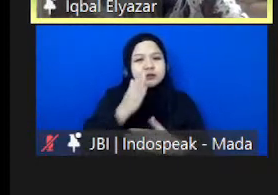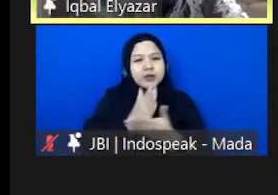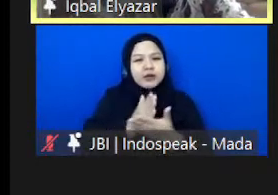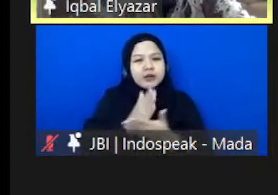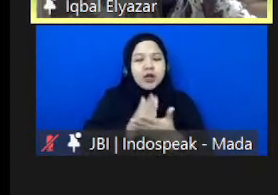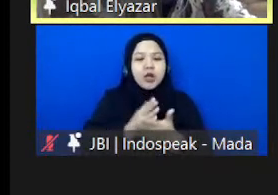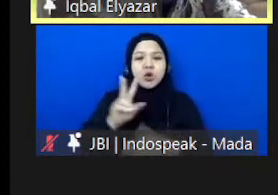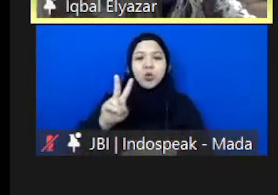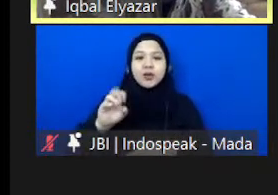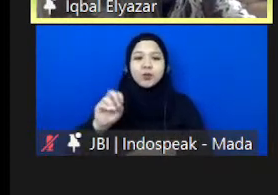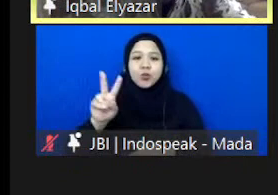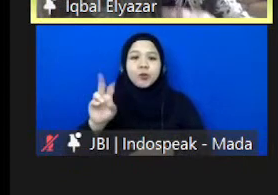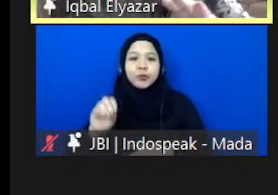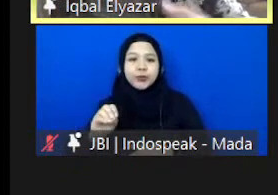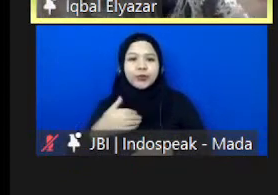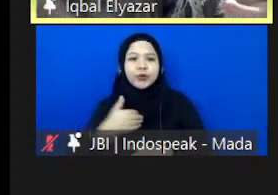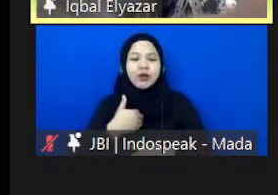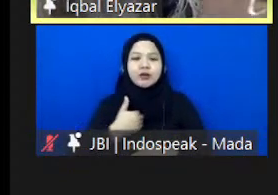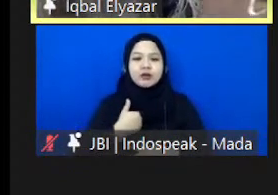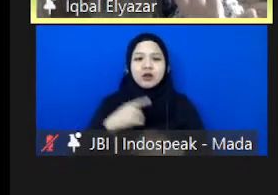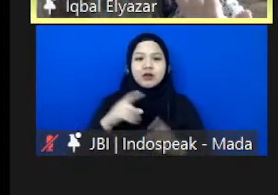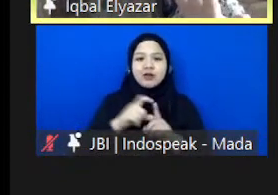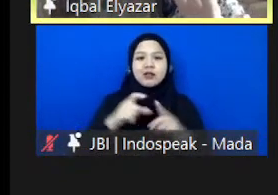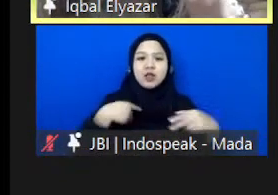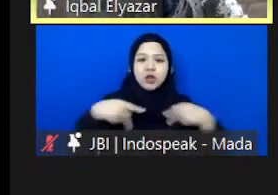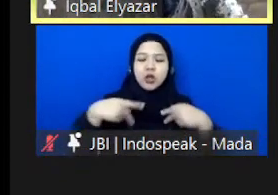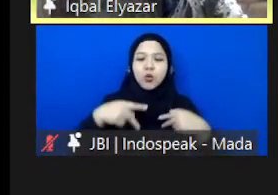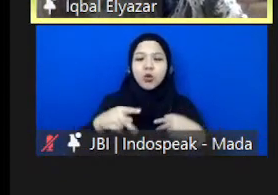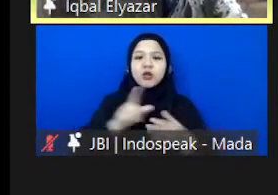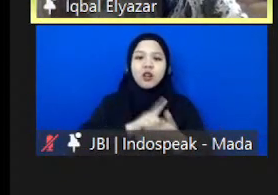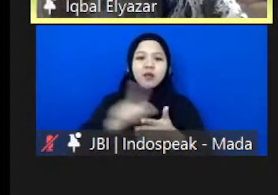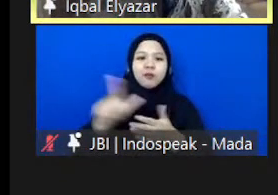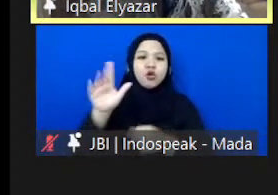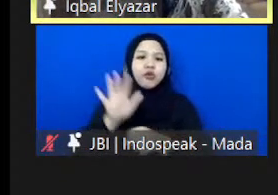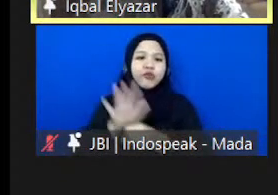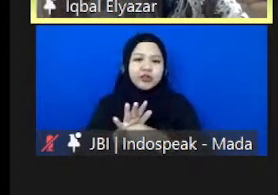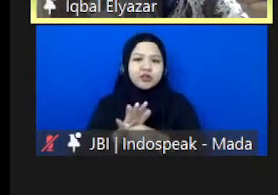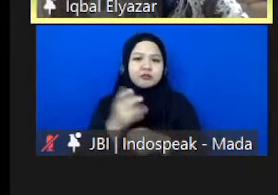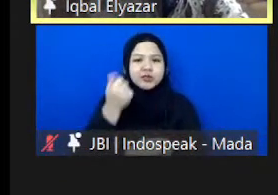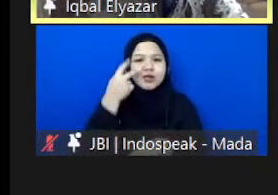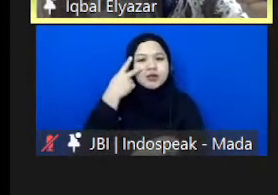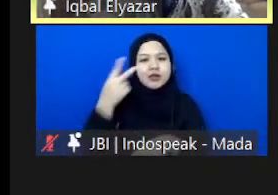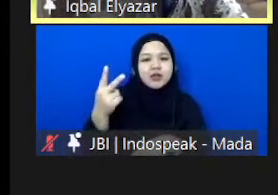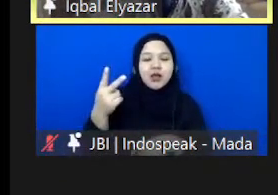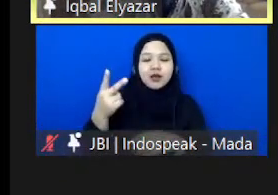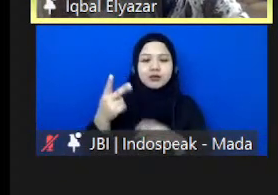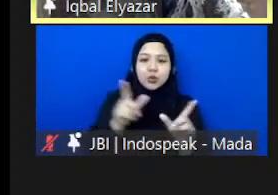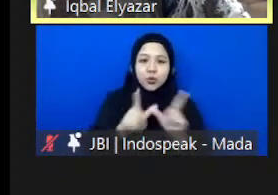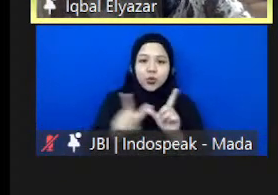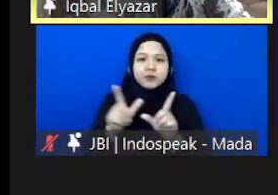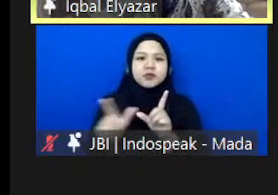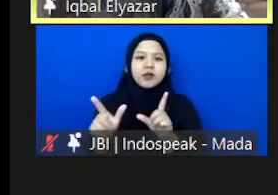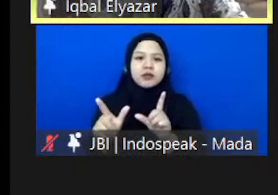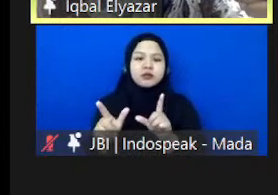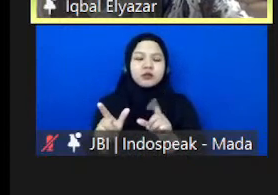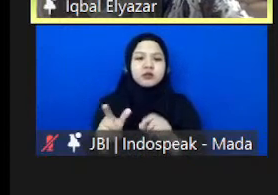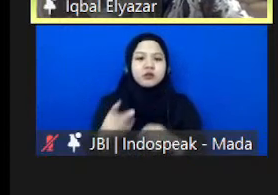dozens of volunteers in Lapor COVID visited all websites, and then they found